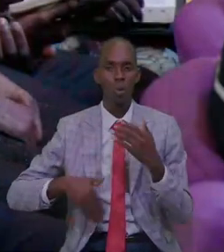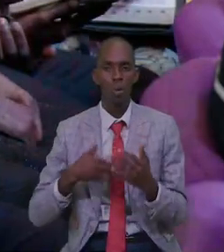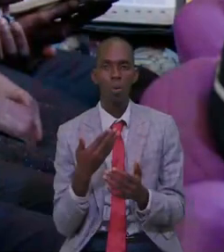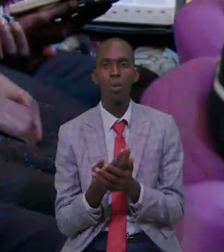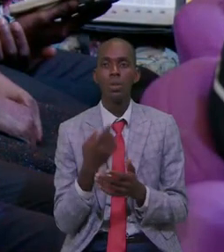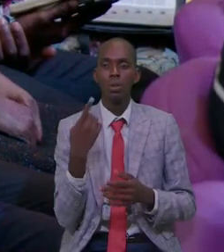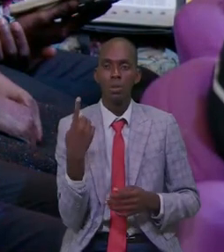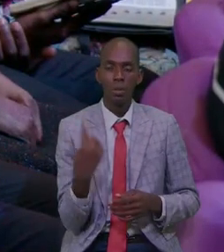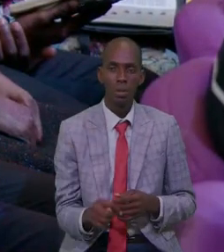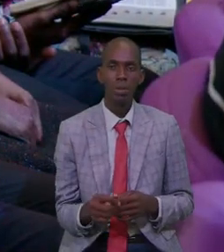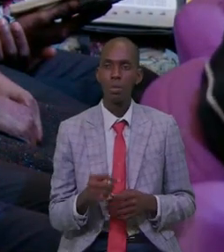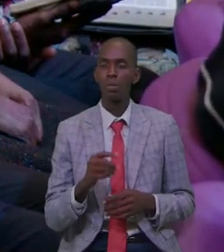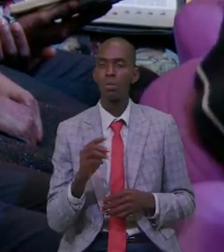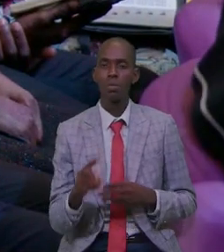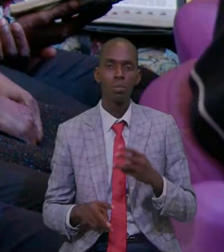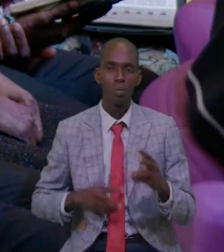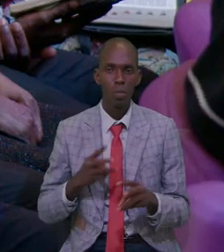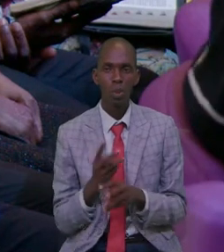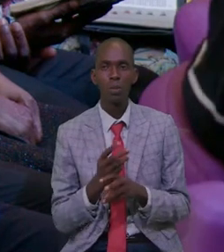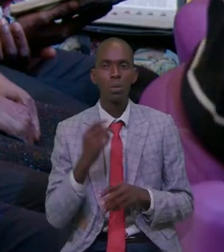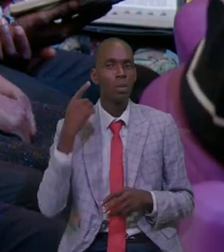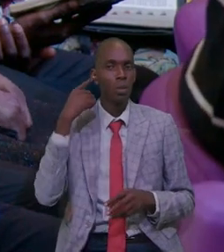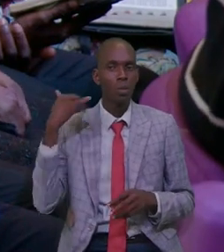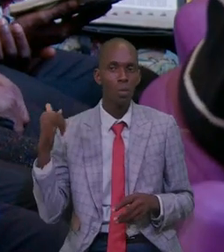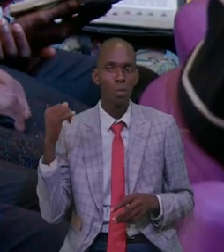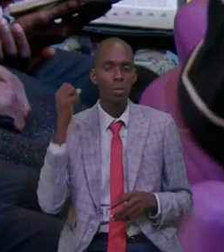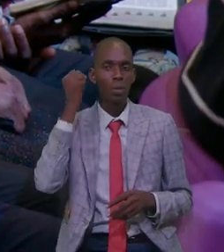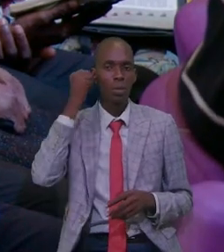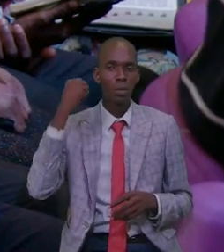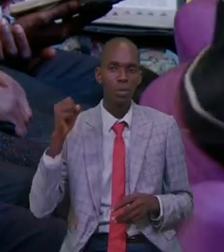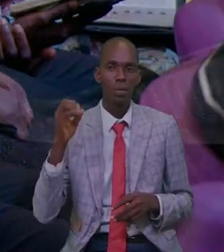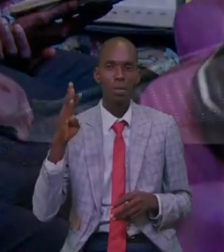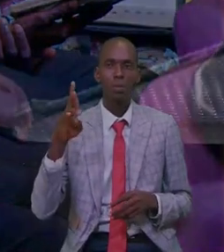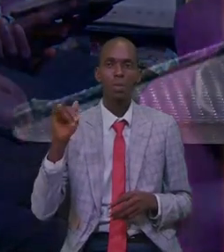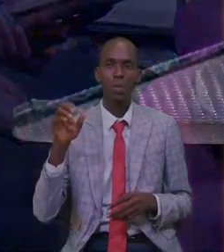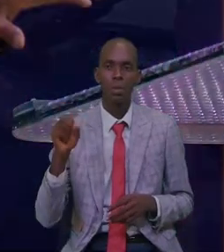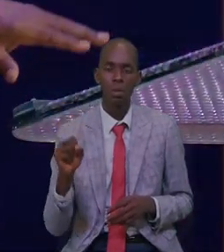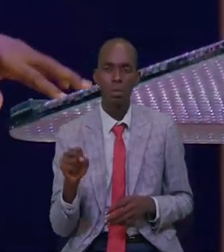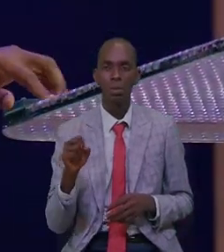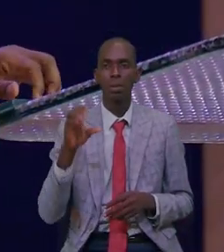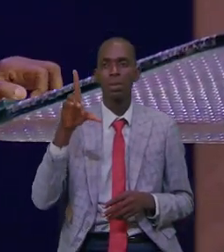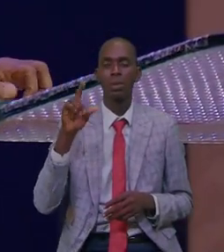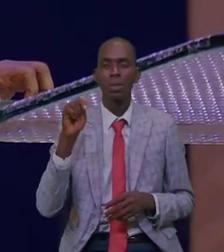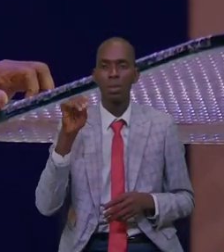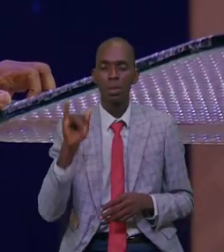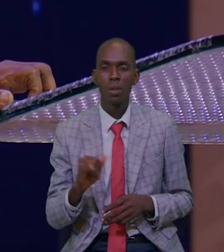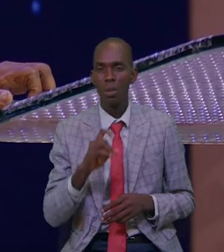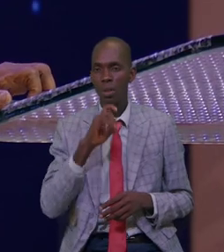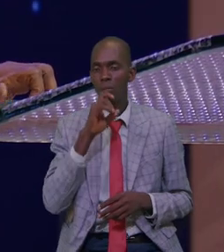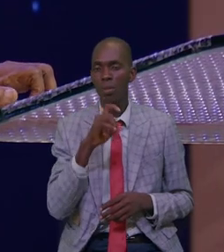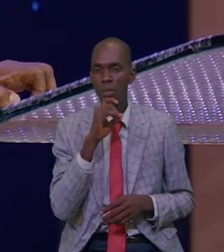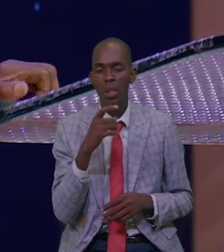gold, silver, brass, iron, clay, the Babylonian